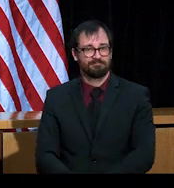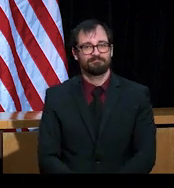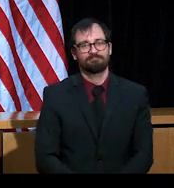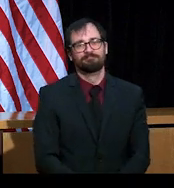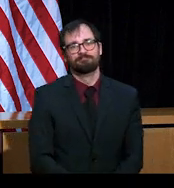Beneficent daily, realize or go to emergency department. Burnage